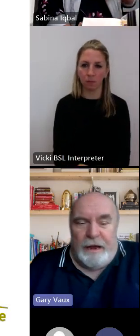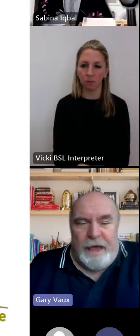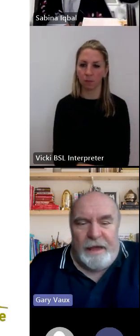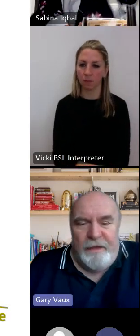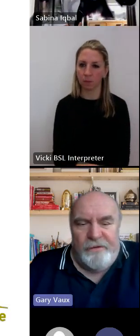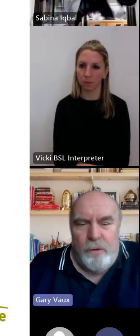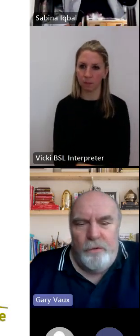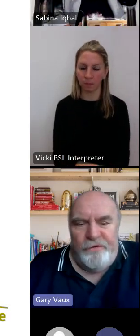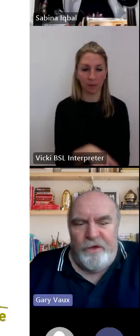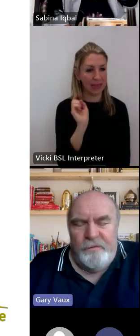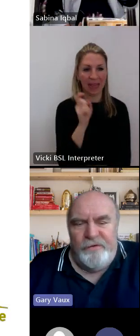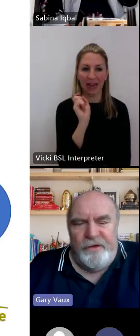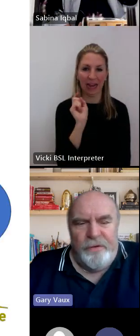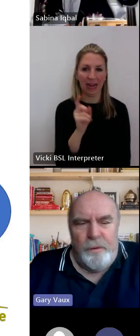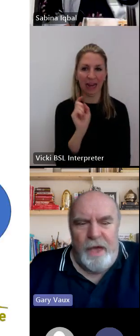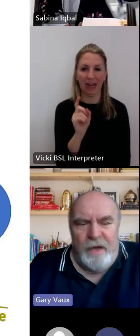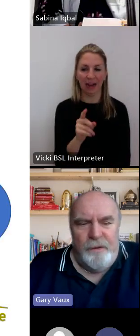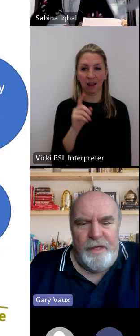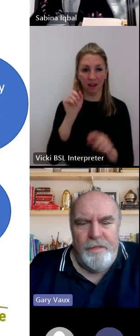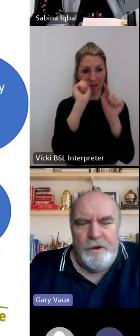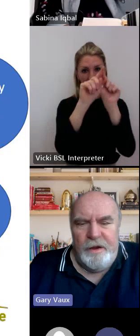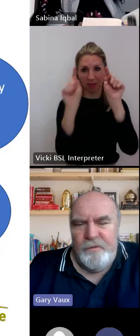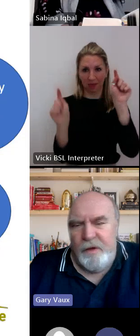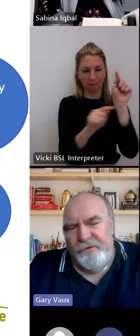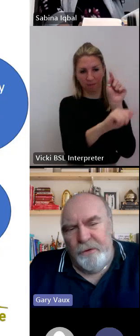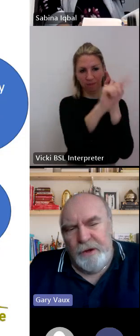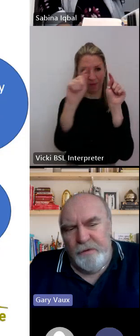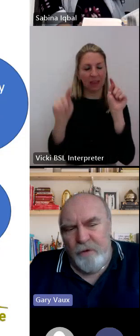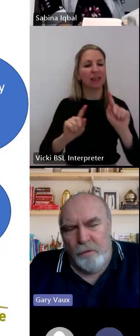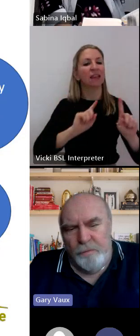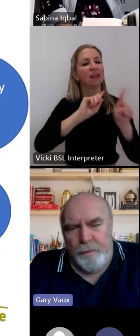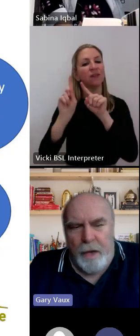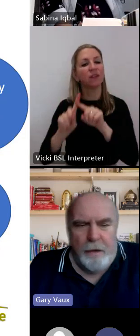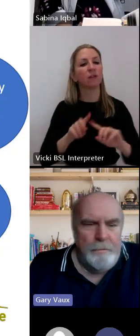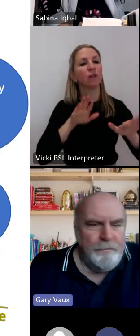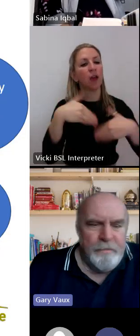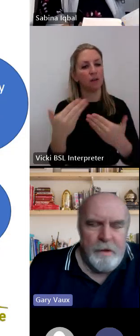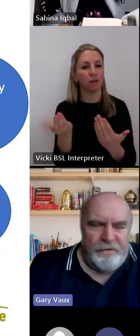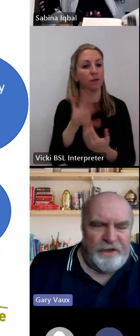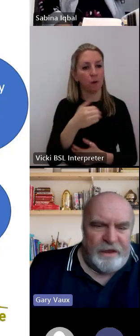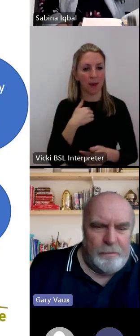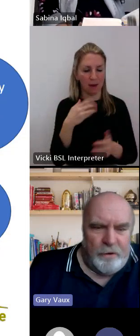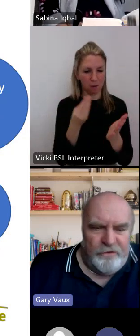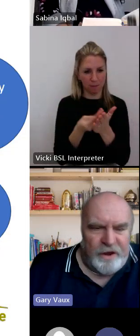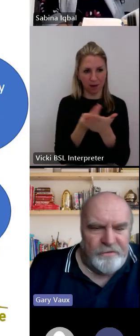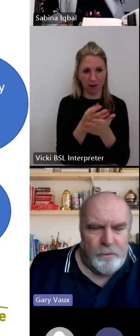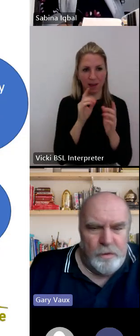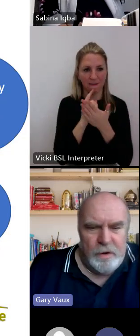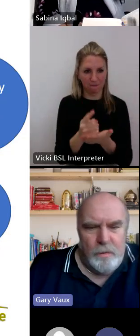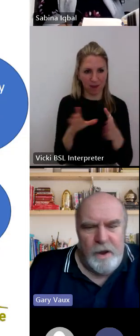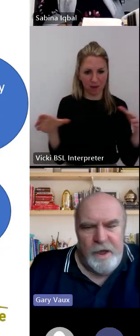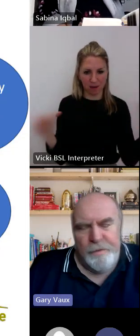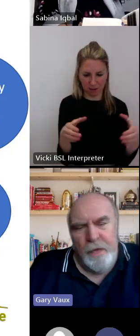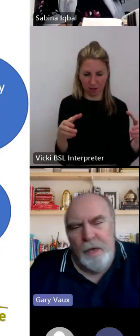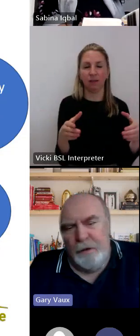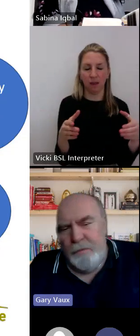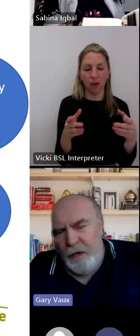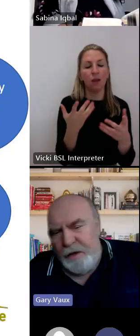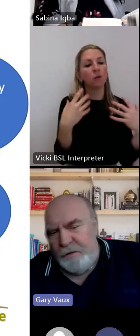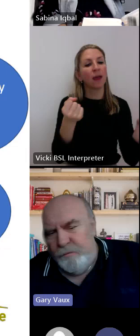Just keep clicking. These are all the services that we have within the Money Advice Unit. We've got particular projects that work